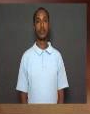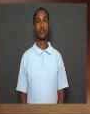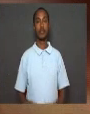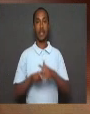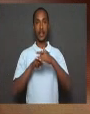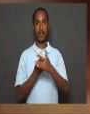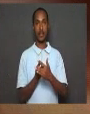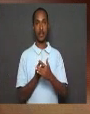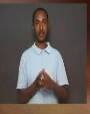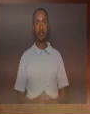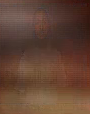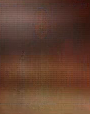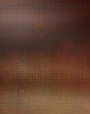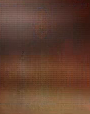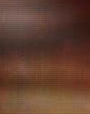Begin.